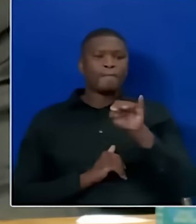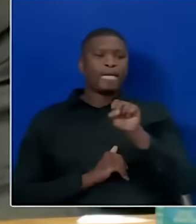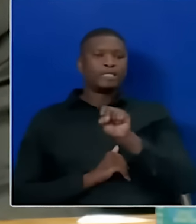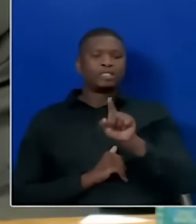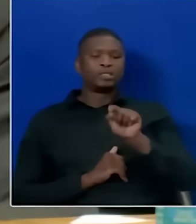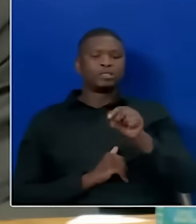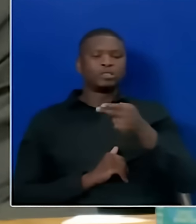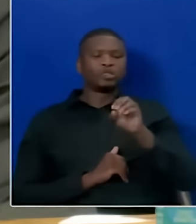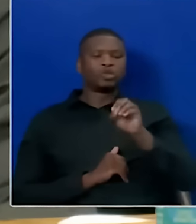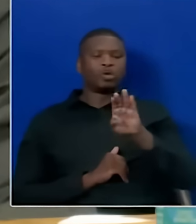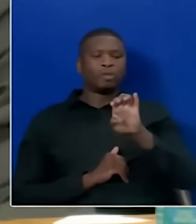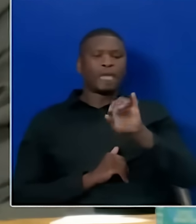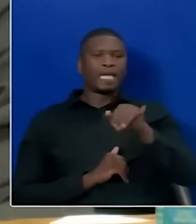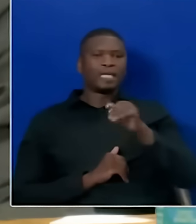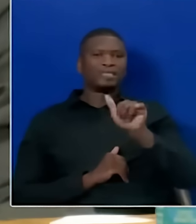So